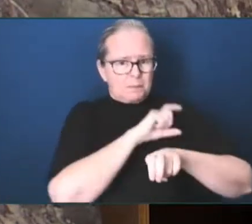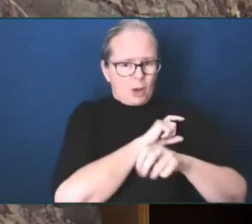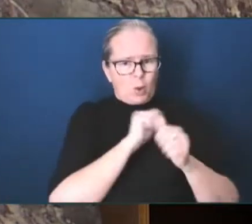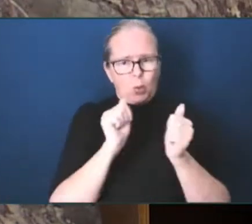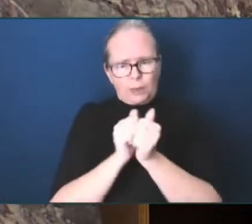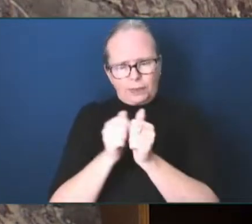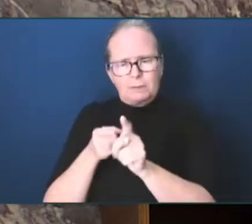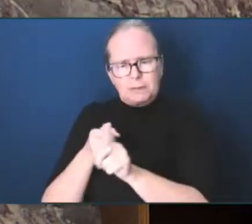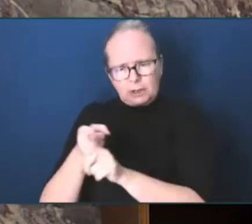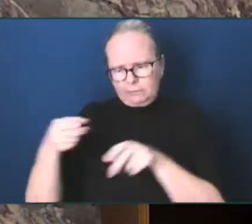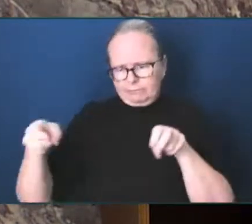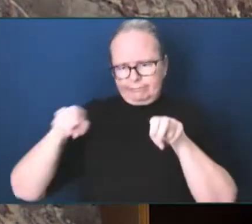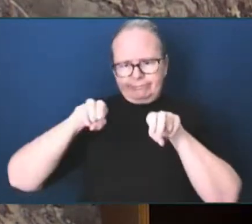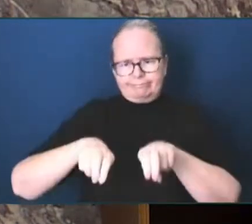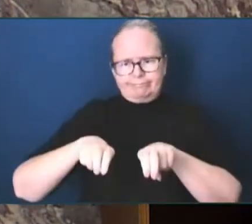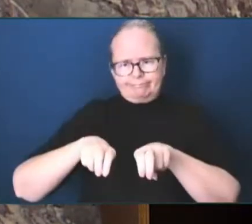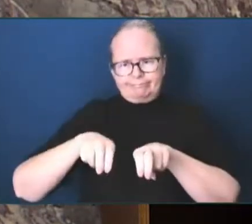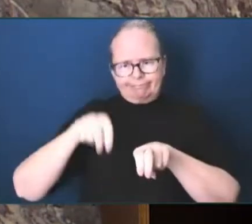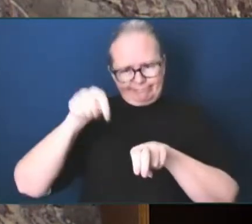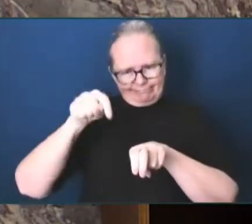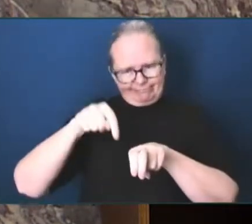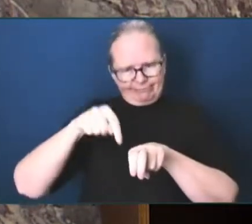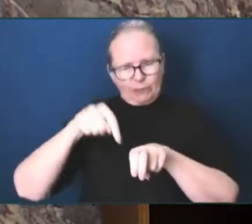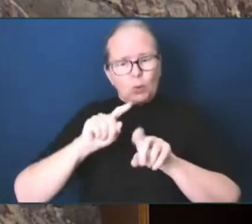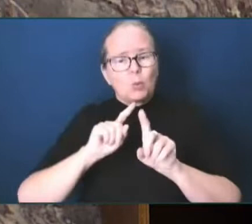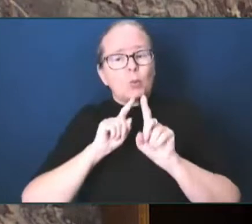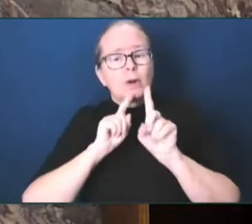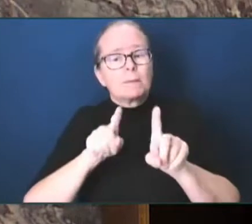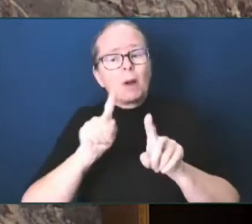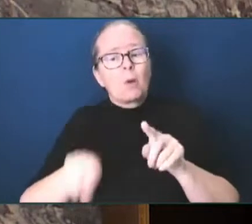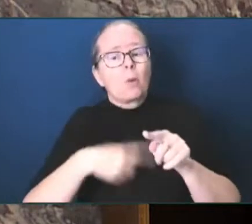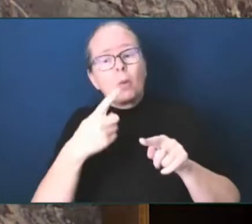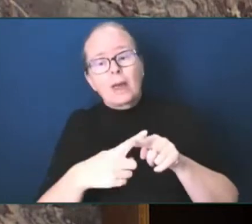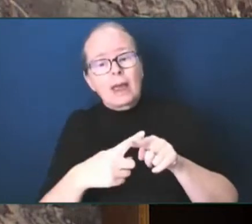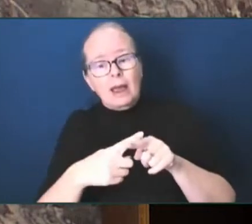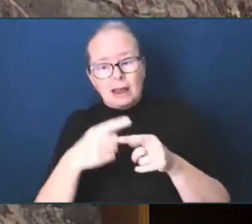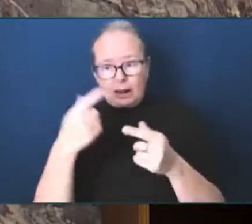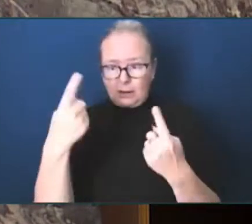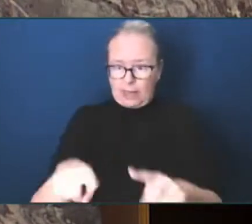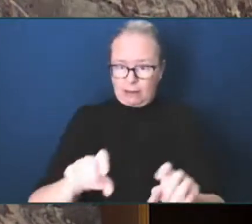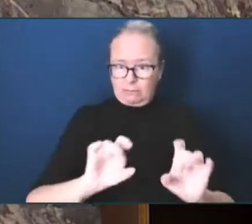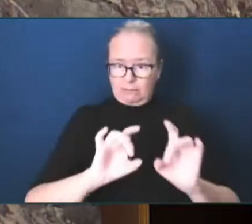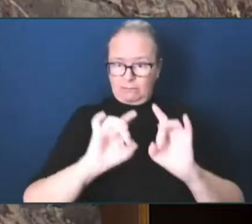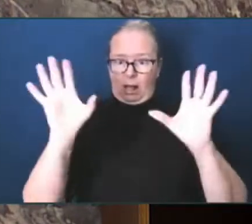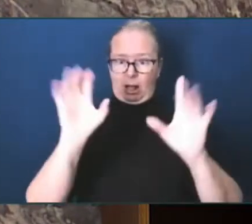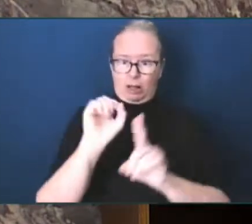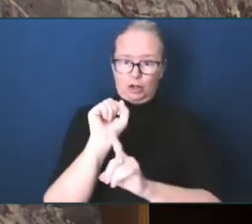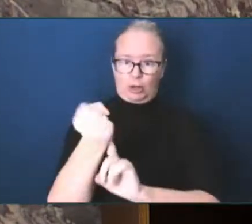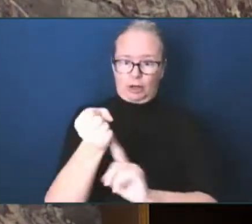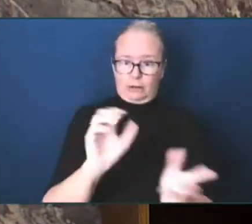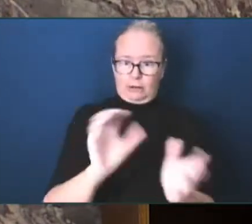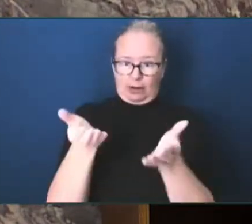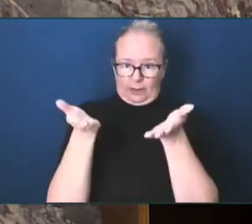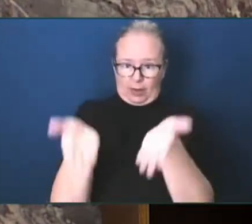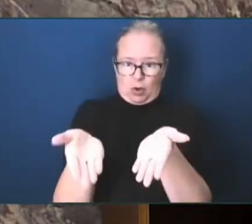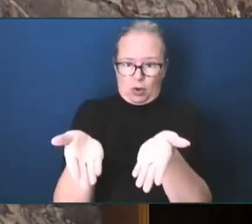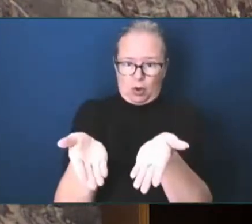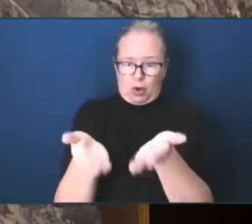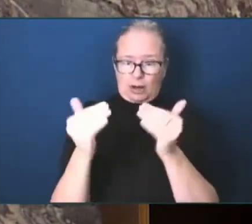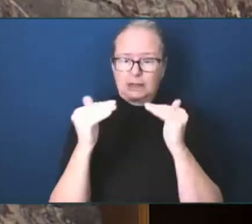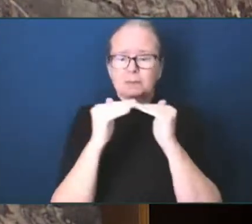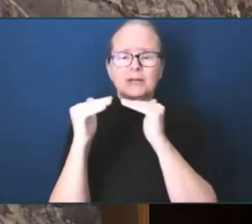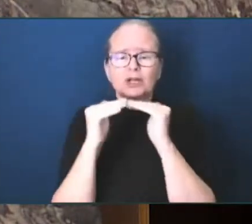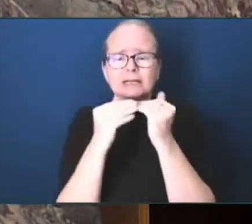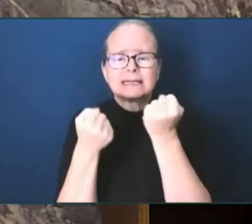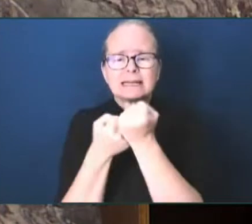teams. The minister is treating this like an either-or situation when it's not. We need both police and peer